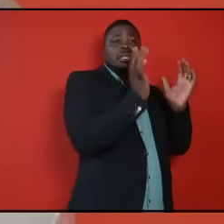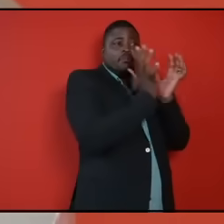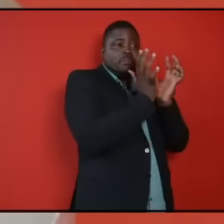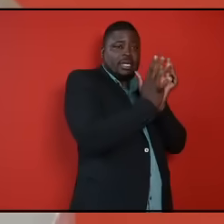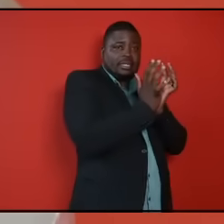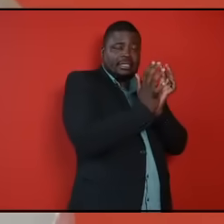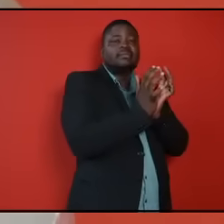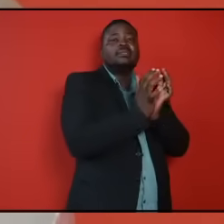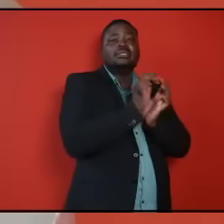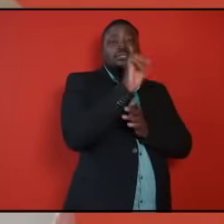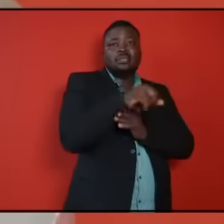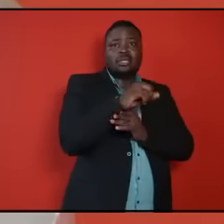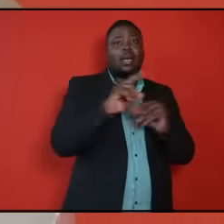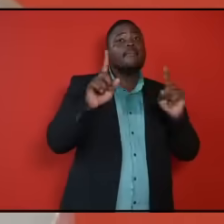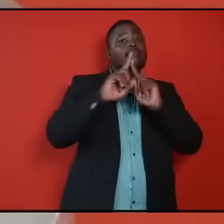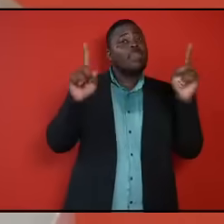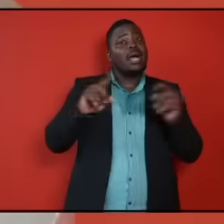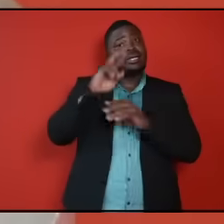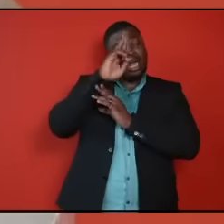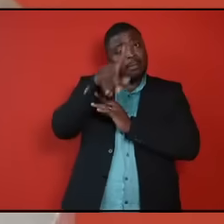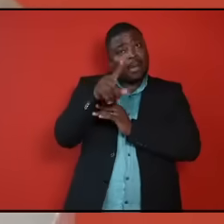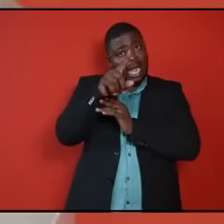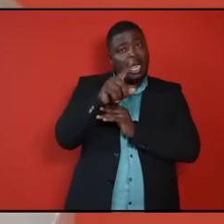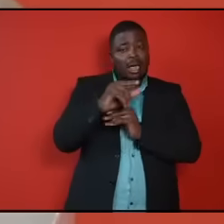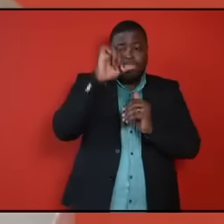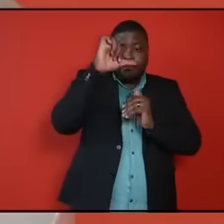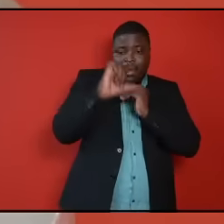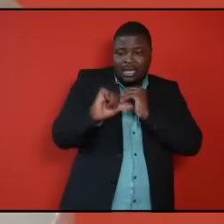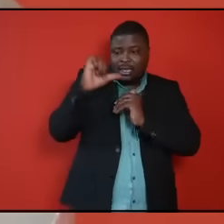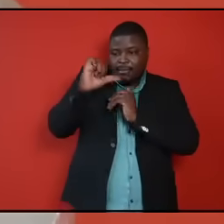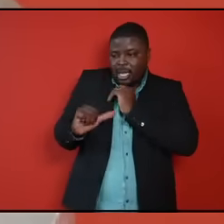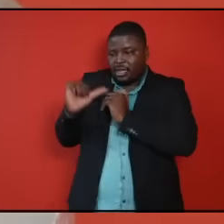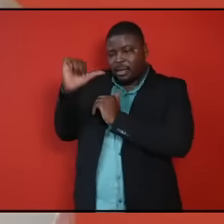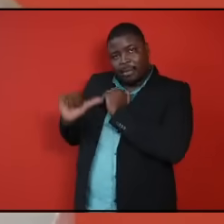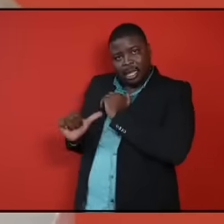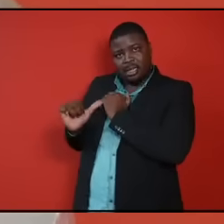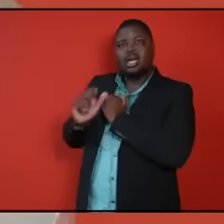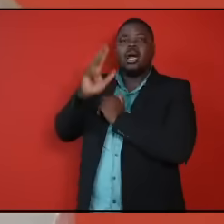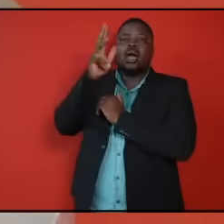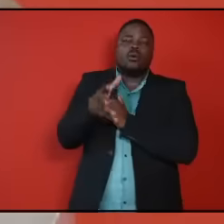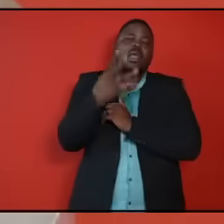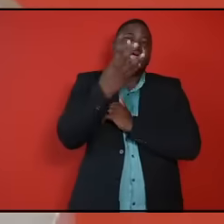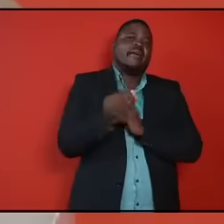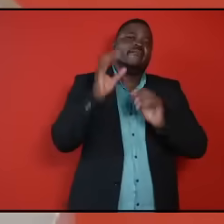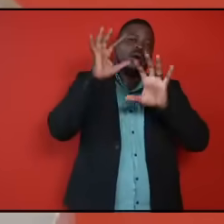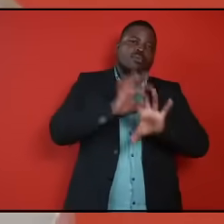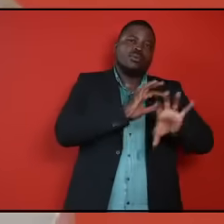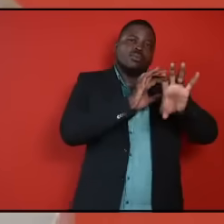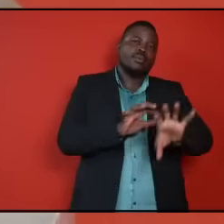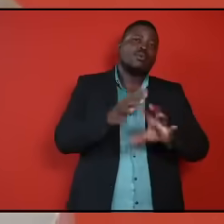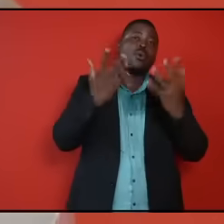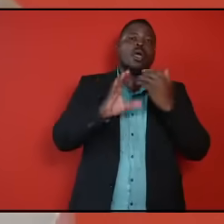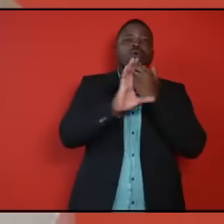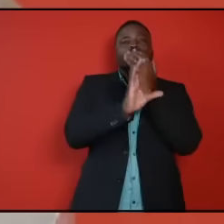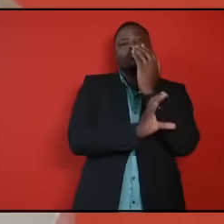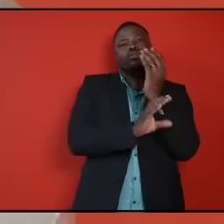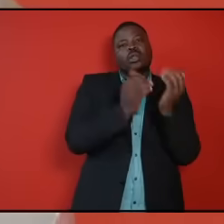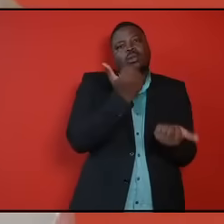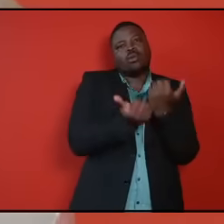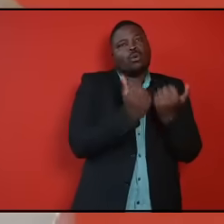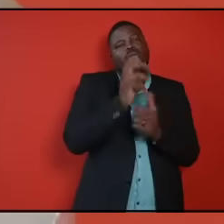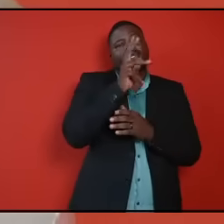month, there's going to be a protest in Constitutional Court. This month